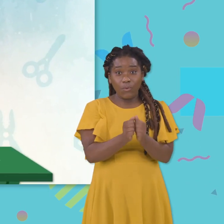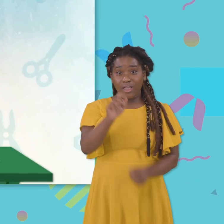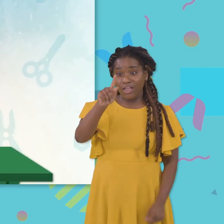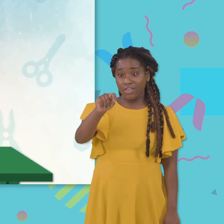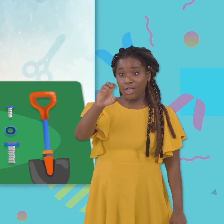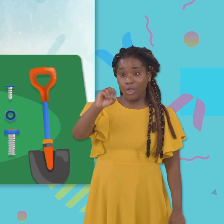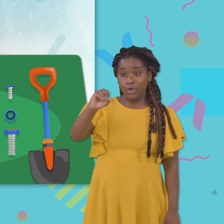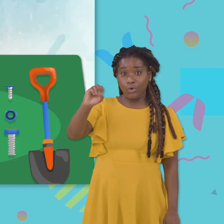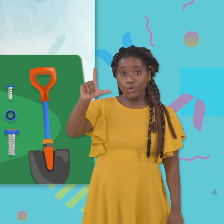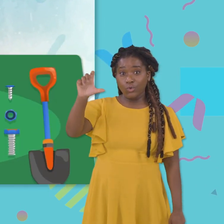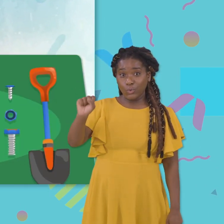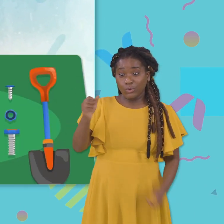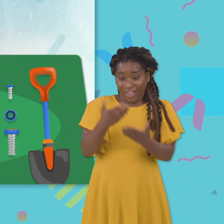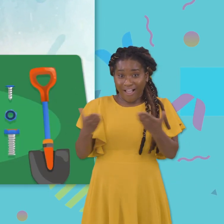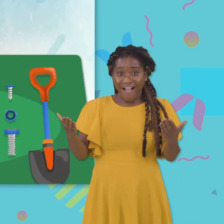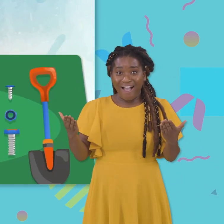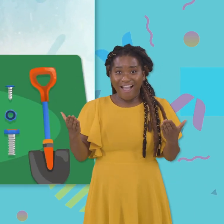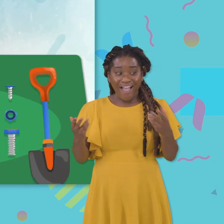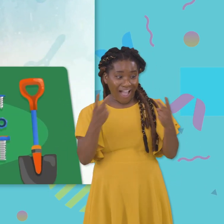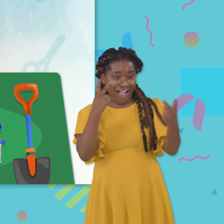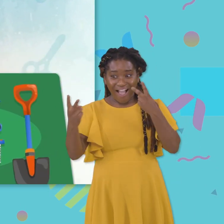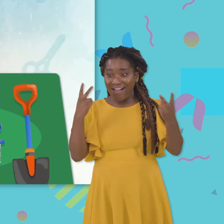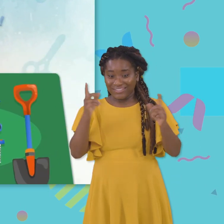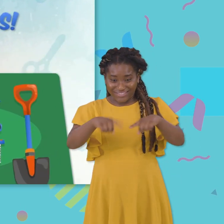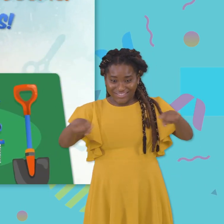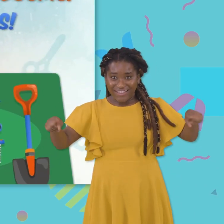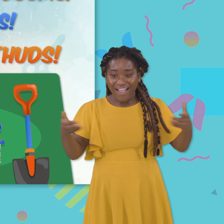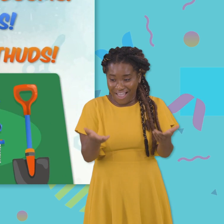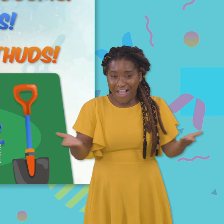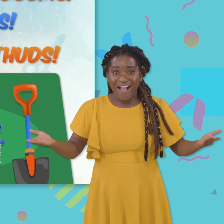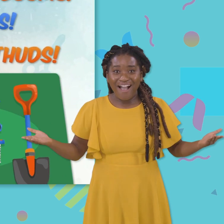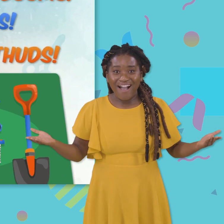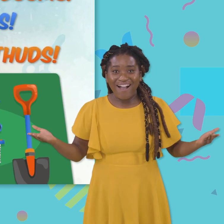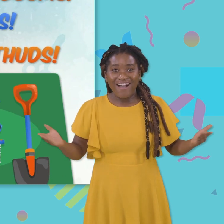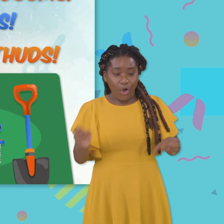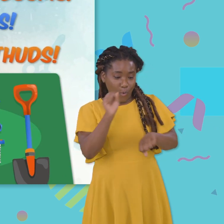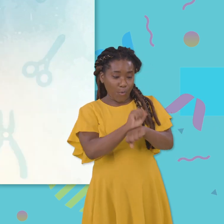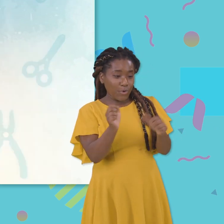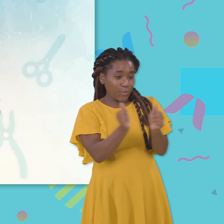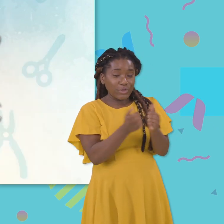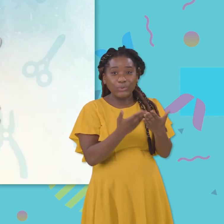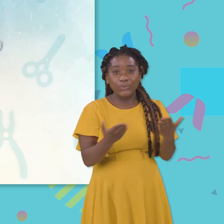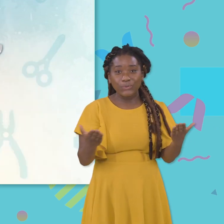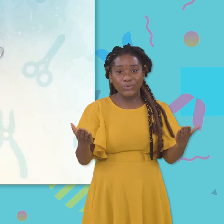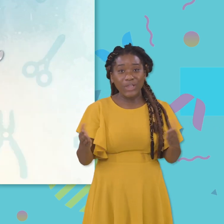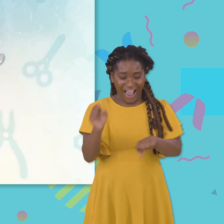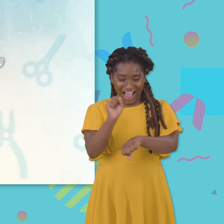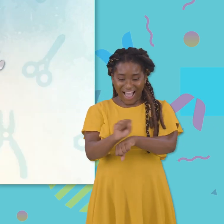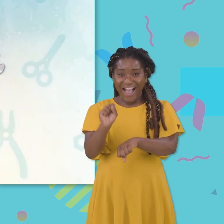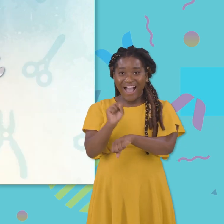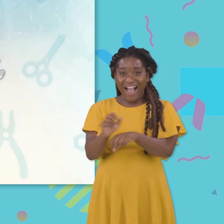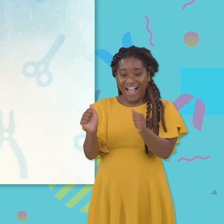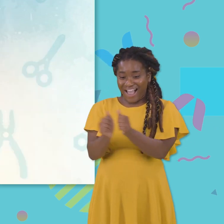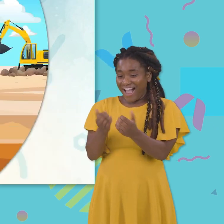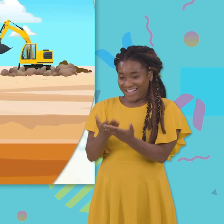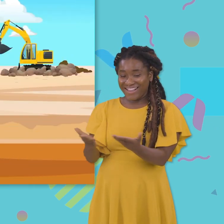with tools, working with tools. You hear all kinds of things when you're working with